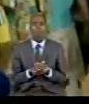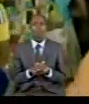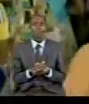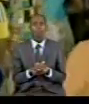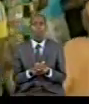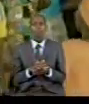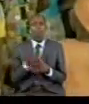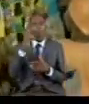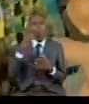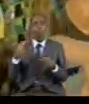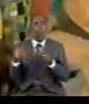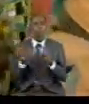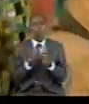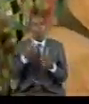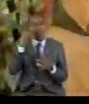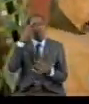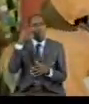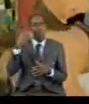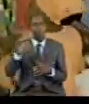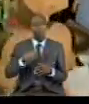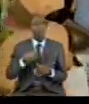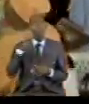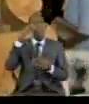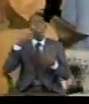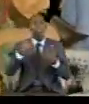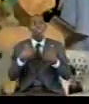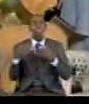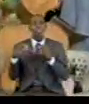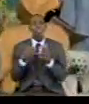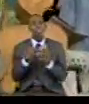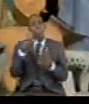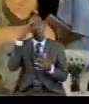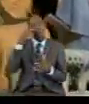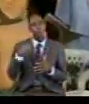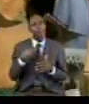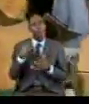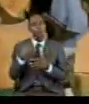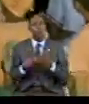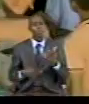Like we said, don't be in a hurry to go. God is still working.